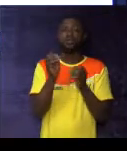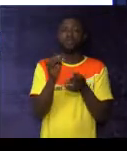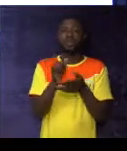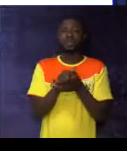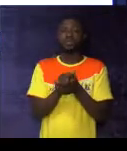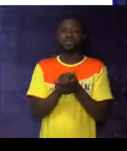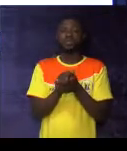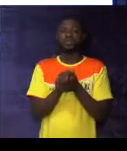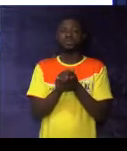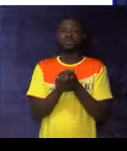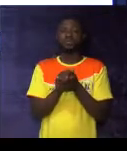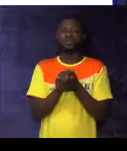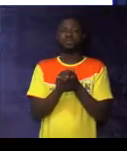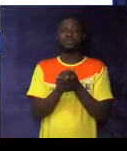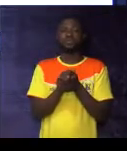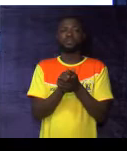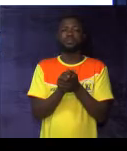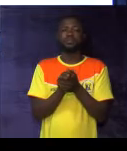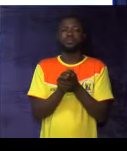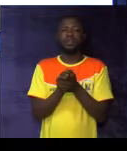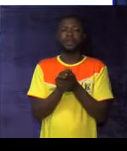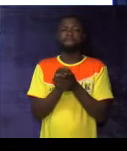is so that.